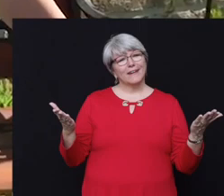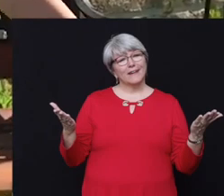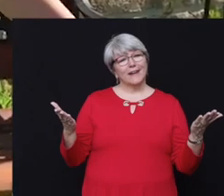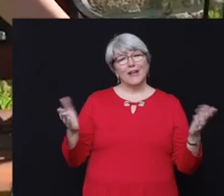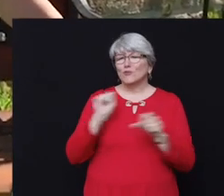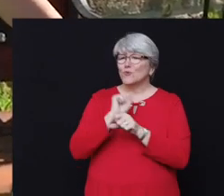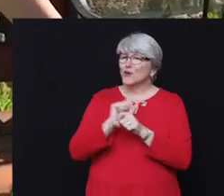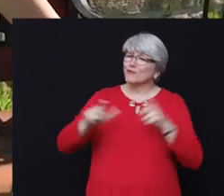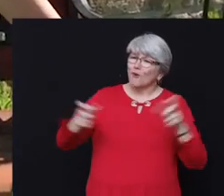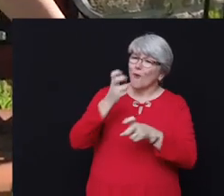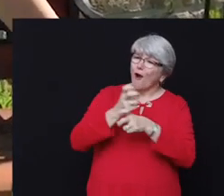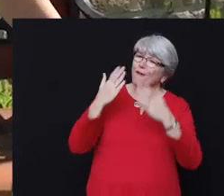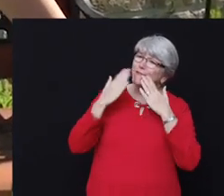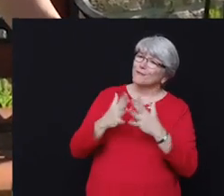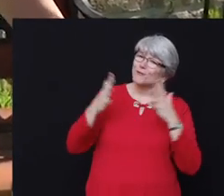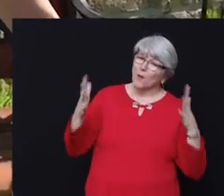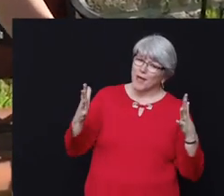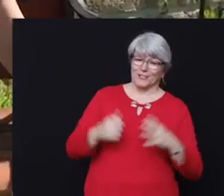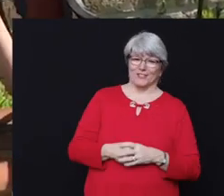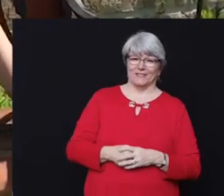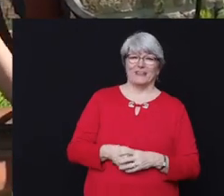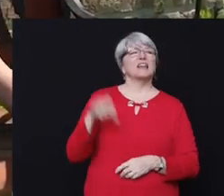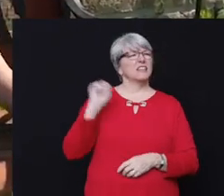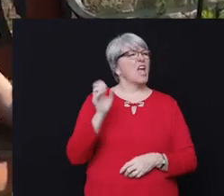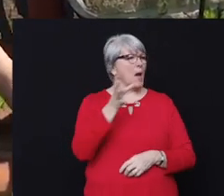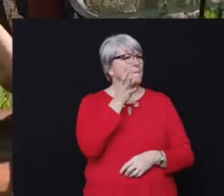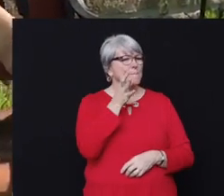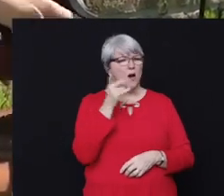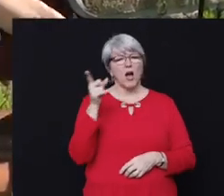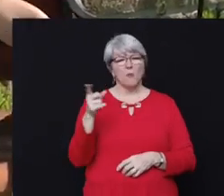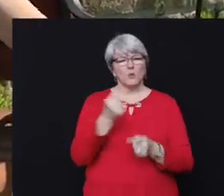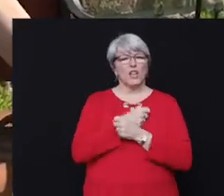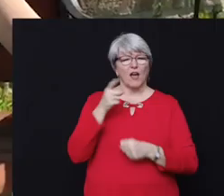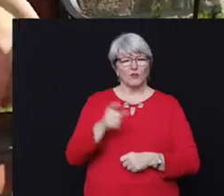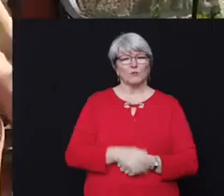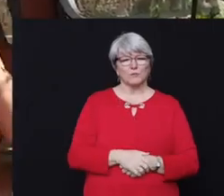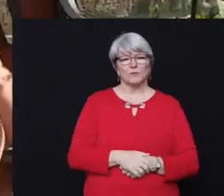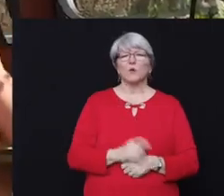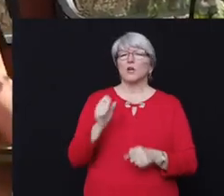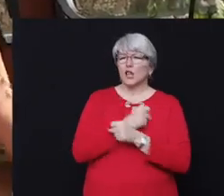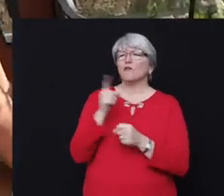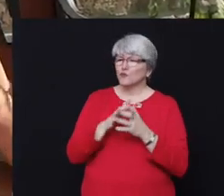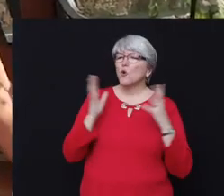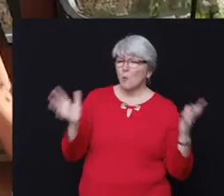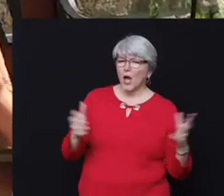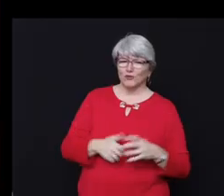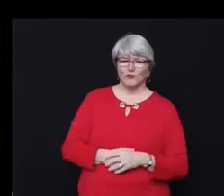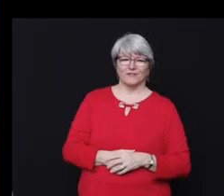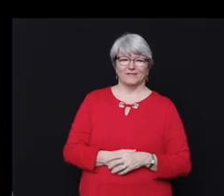so hard. Thank you so much. Yeah, Mom, we love you. I love you so much.